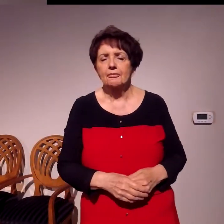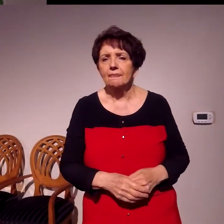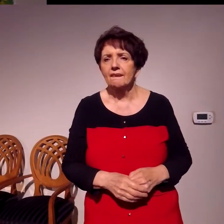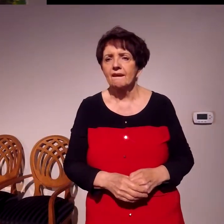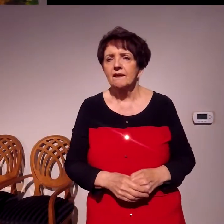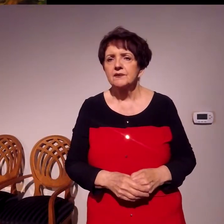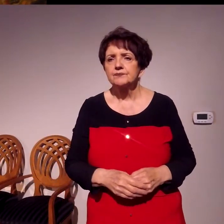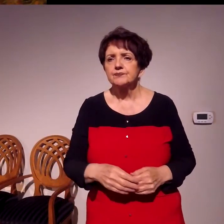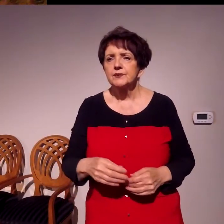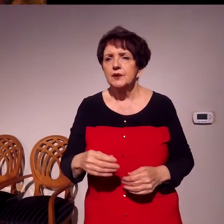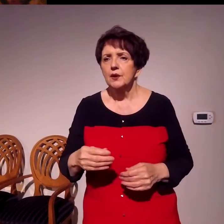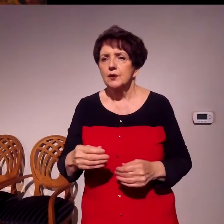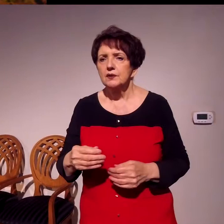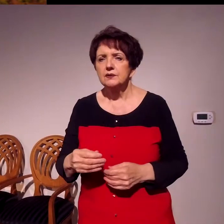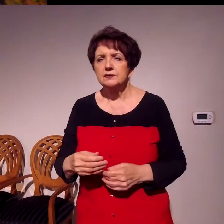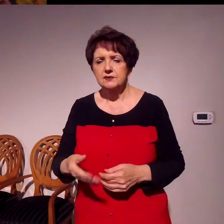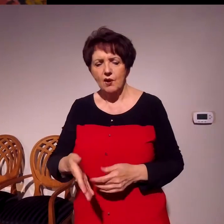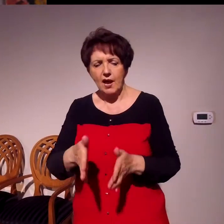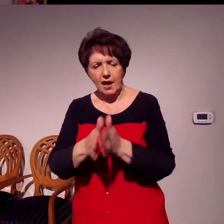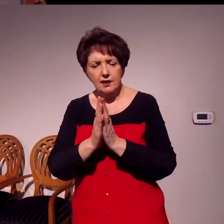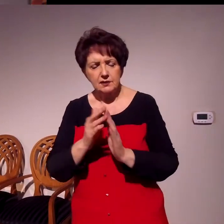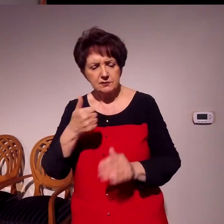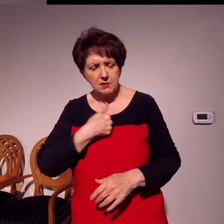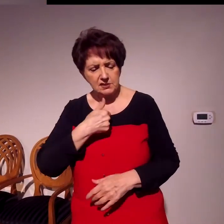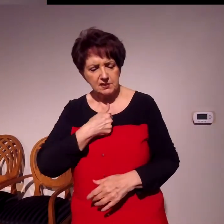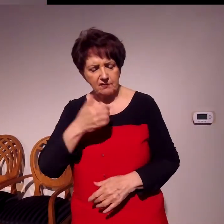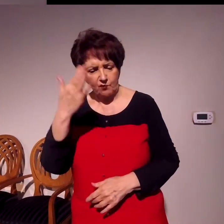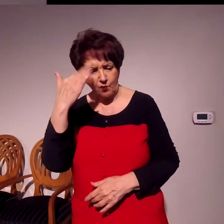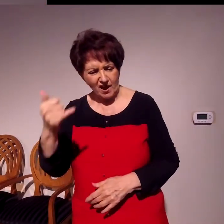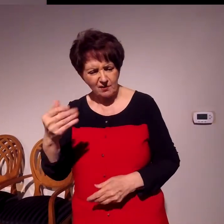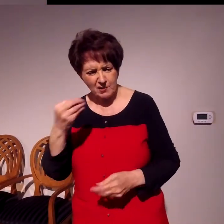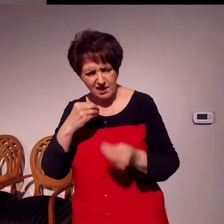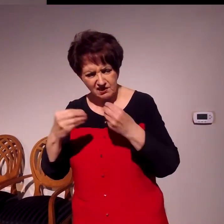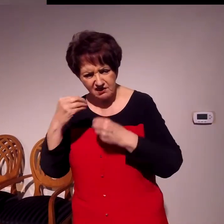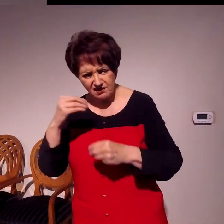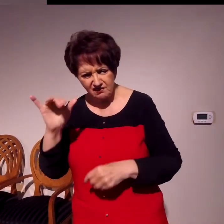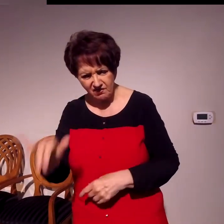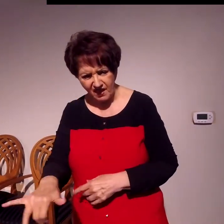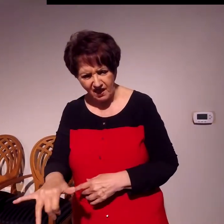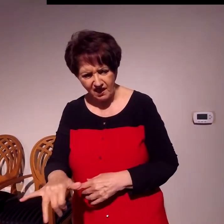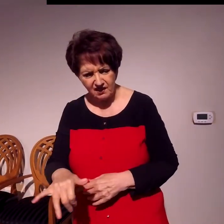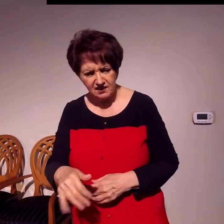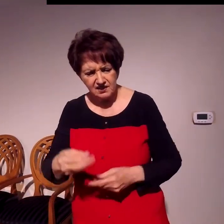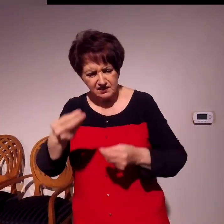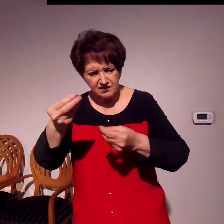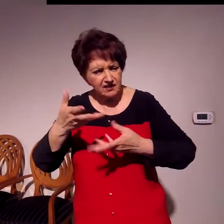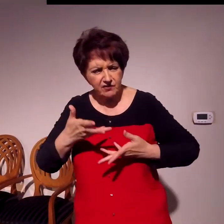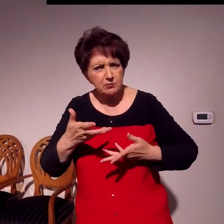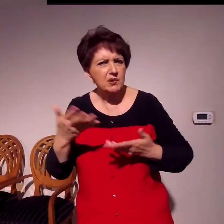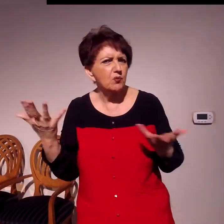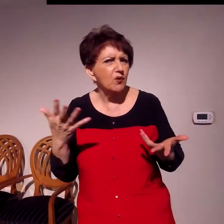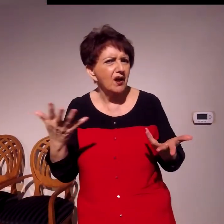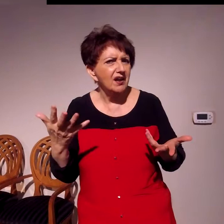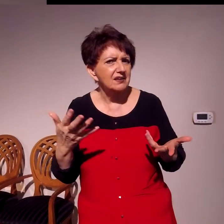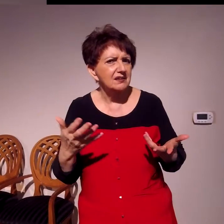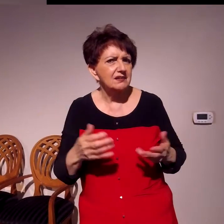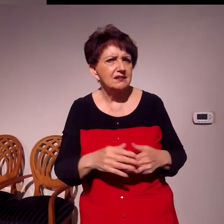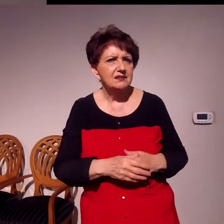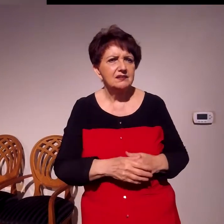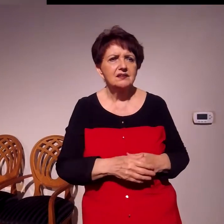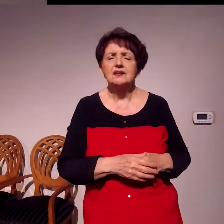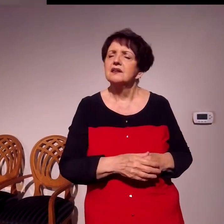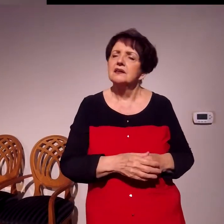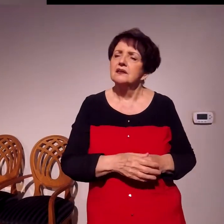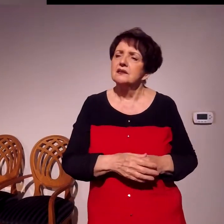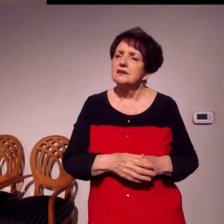choices. Why am I eating this? What do I think it is gaining me? What do I think it's contributing to me? And